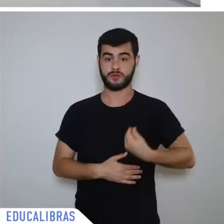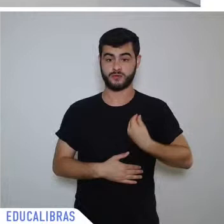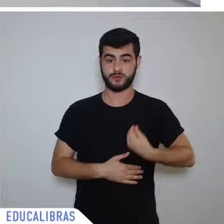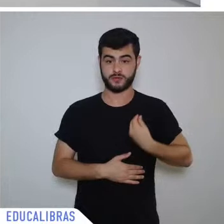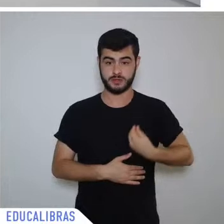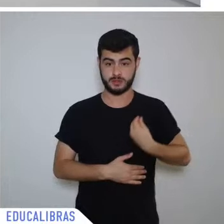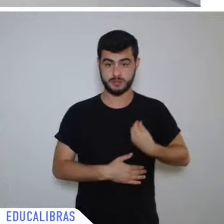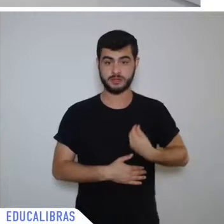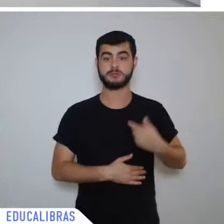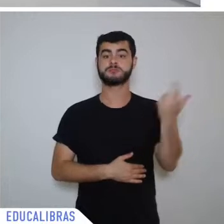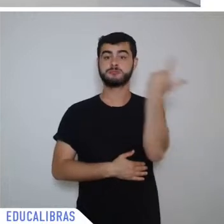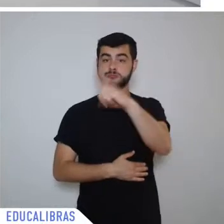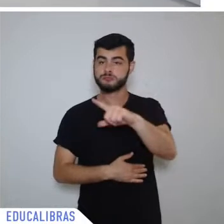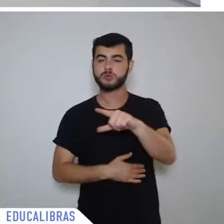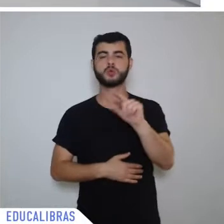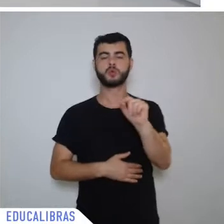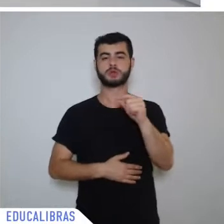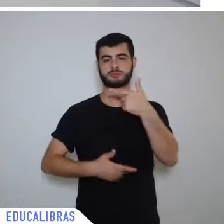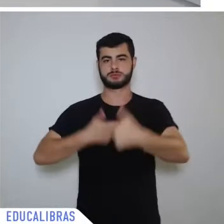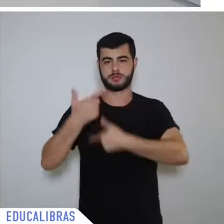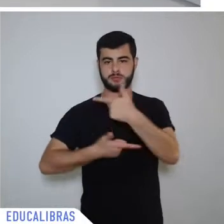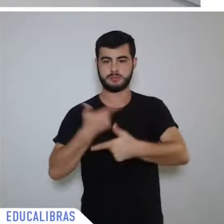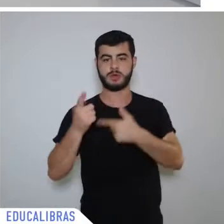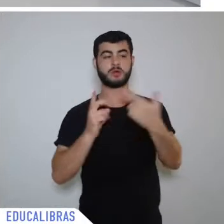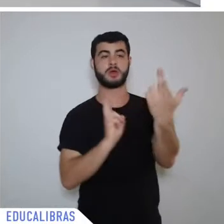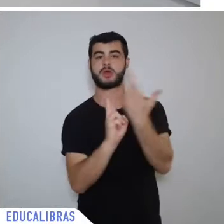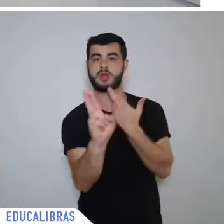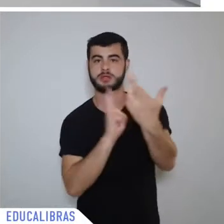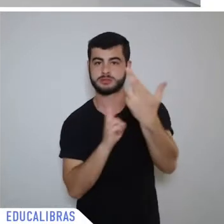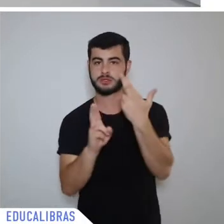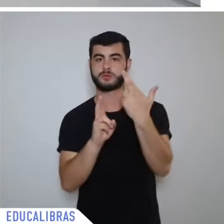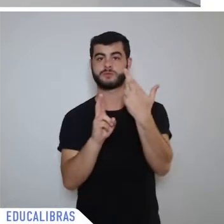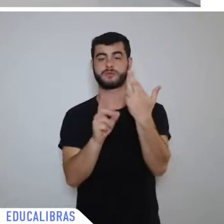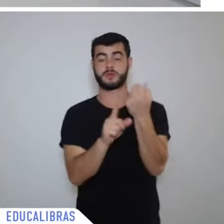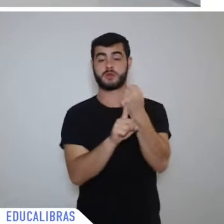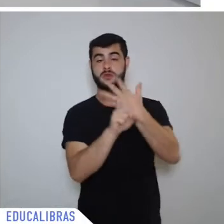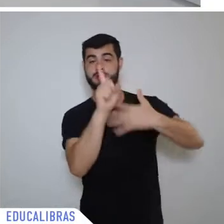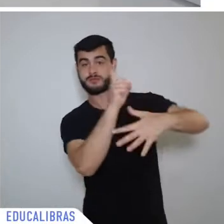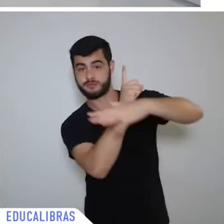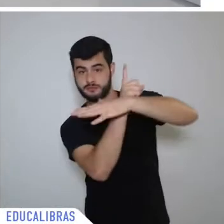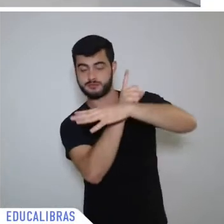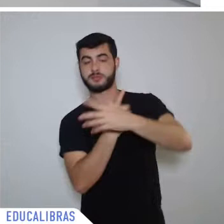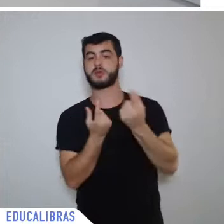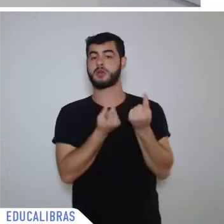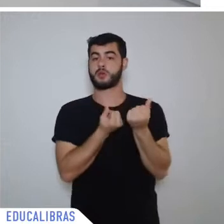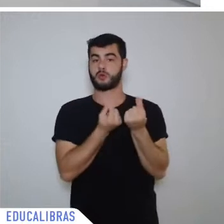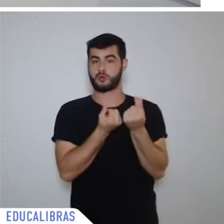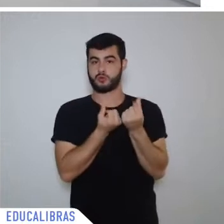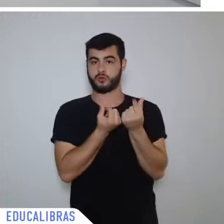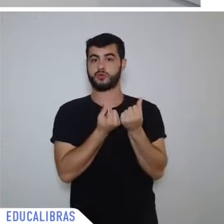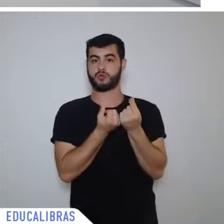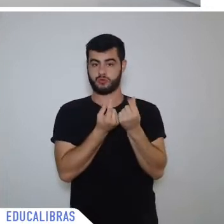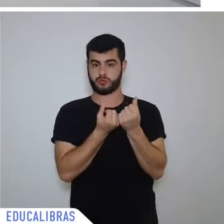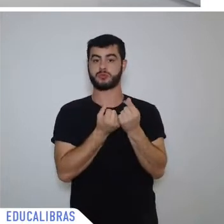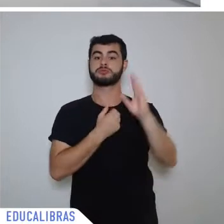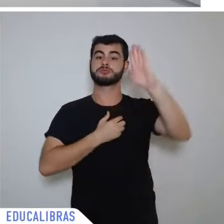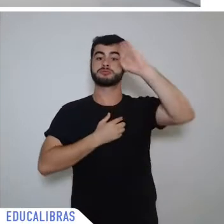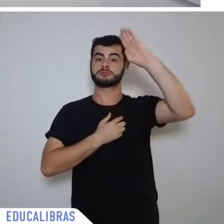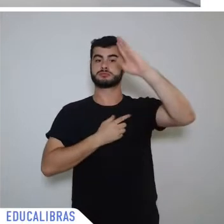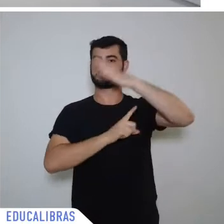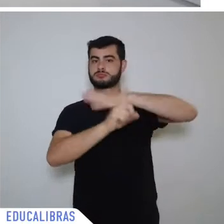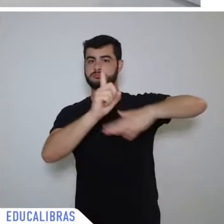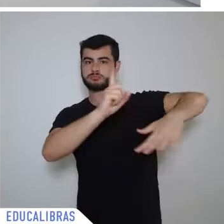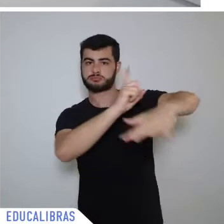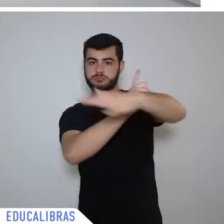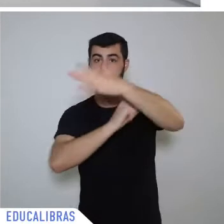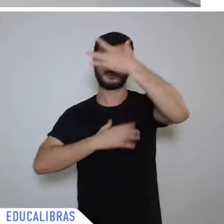we face violations on social, cultural context of the